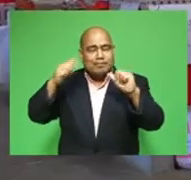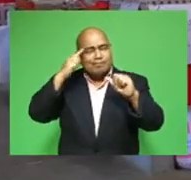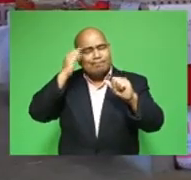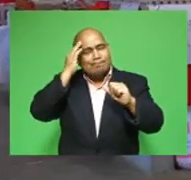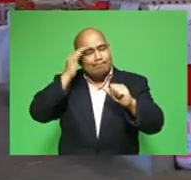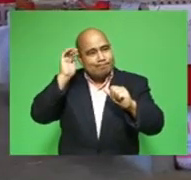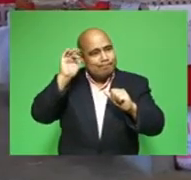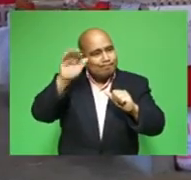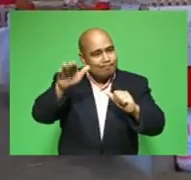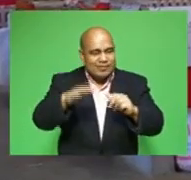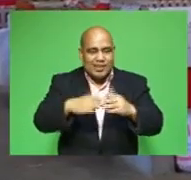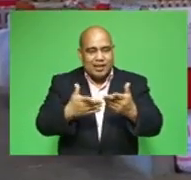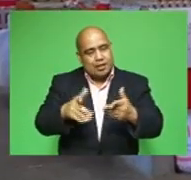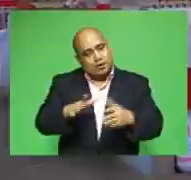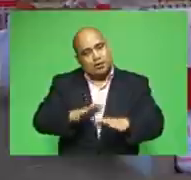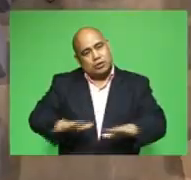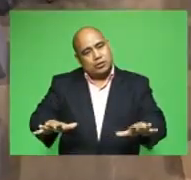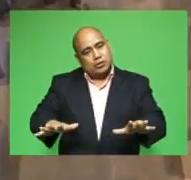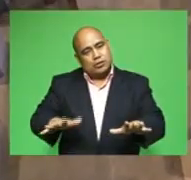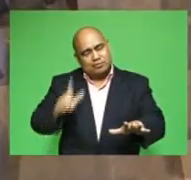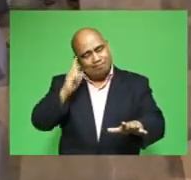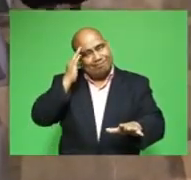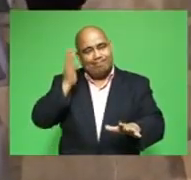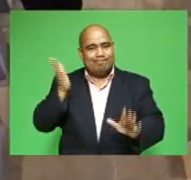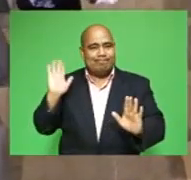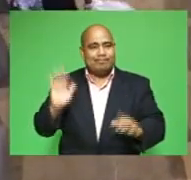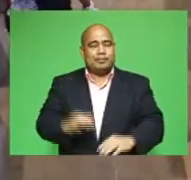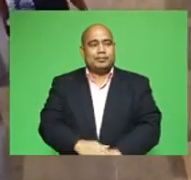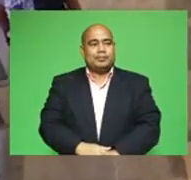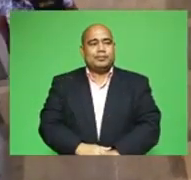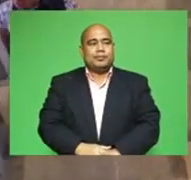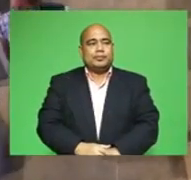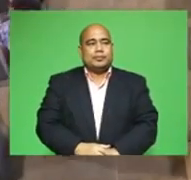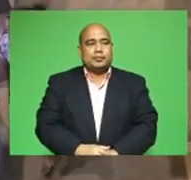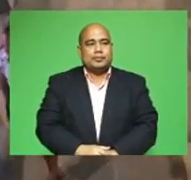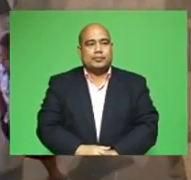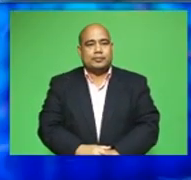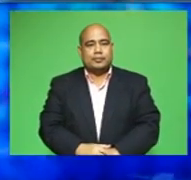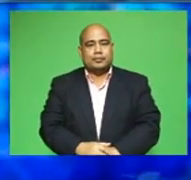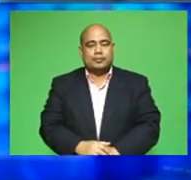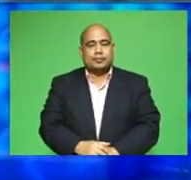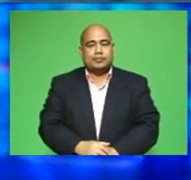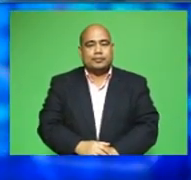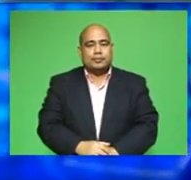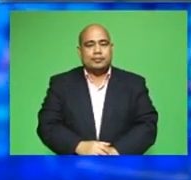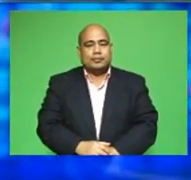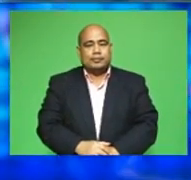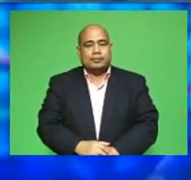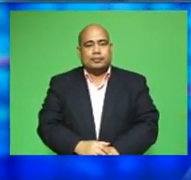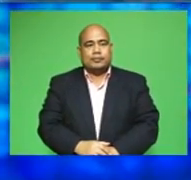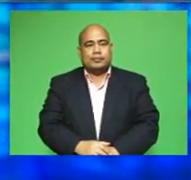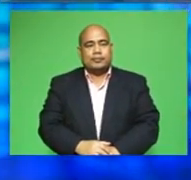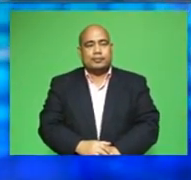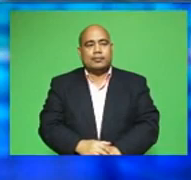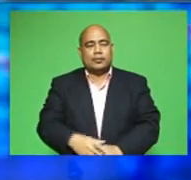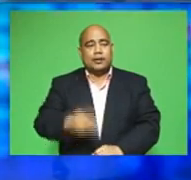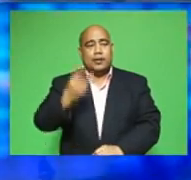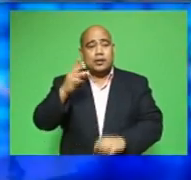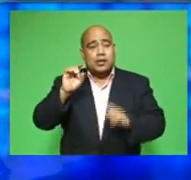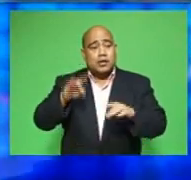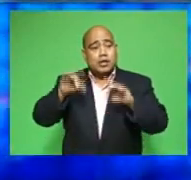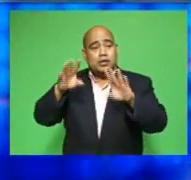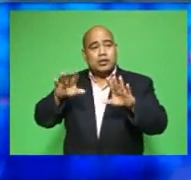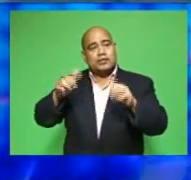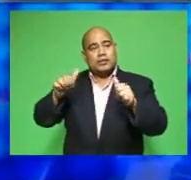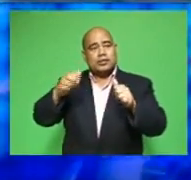just that, dreams. Philip and Ikaso, FBC News. Australia has ended its 29-year